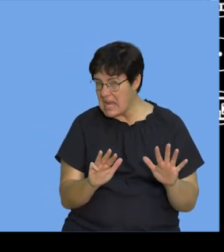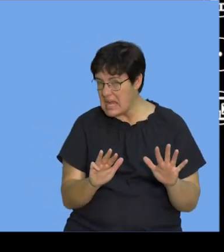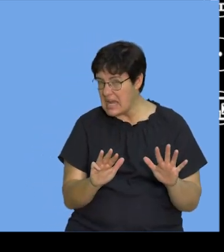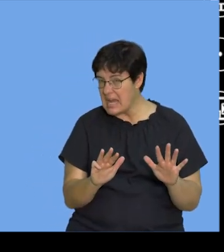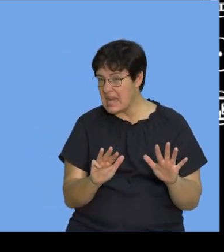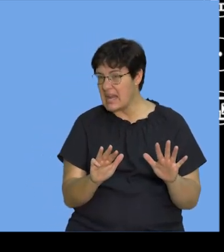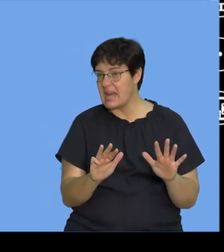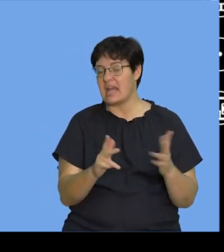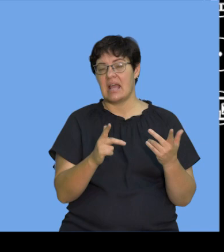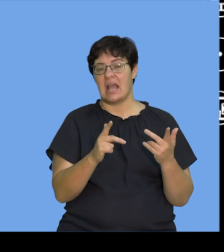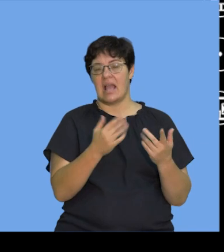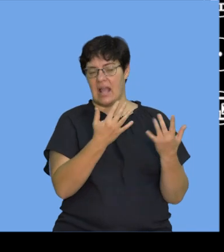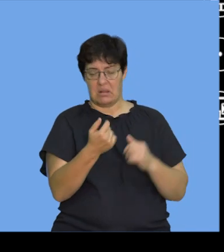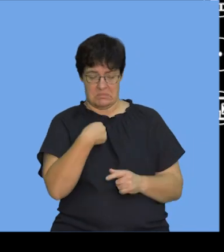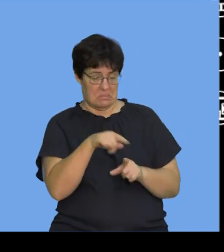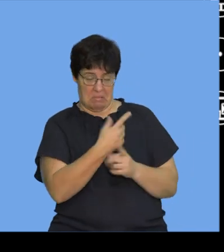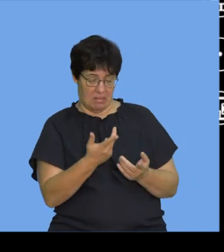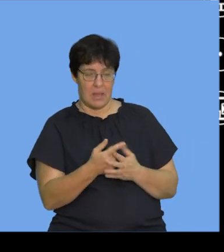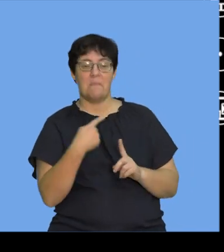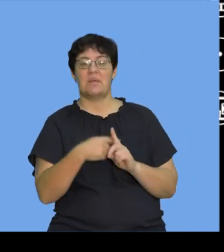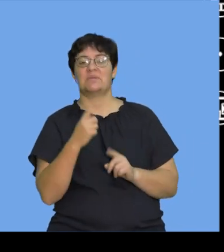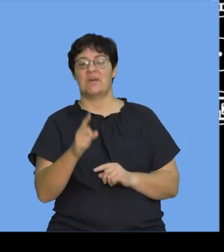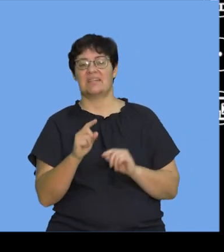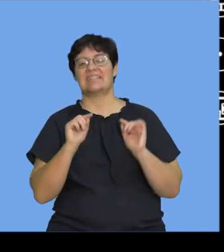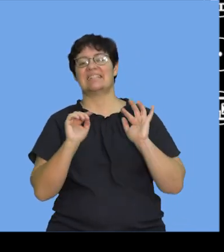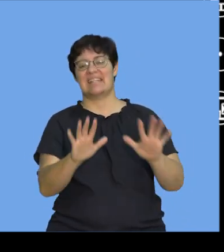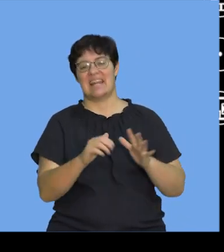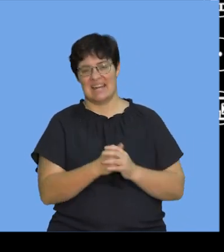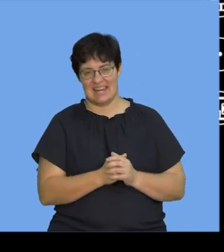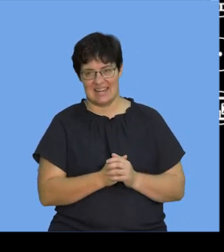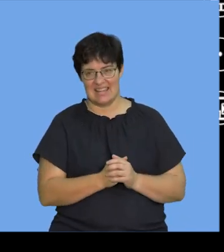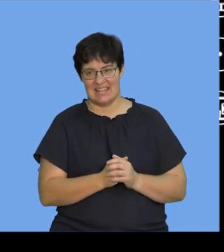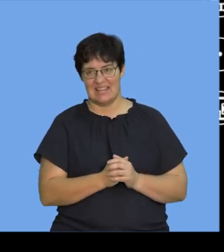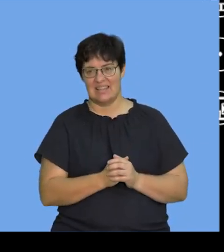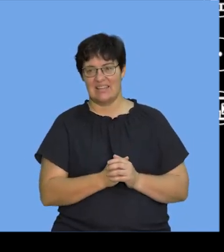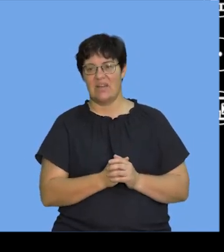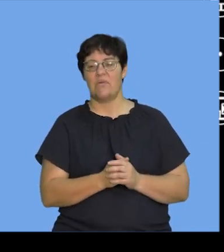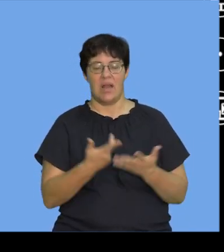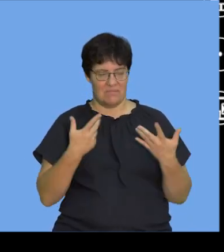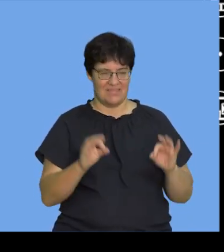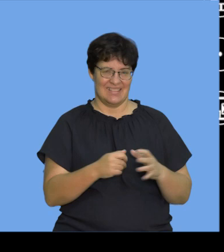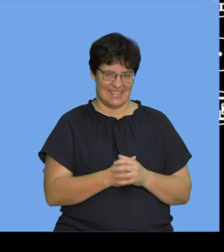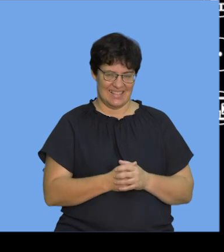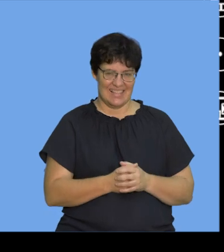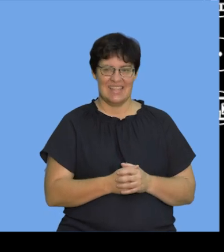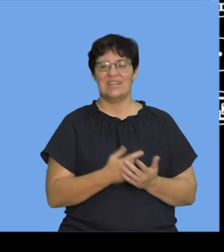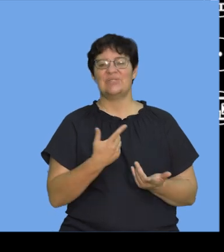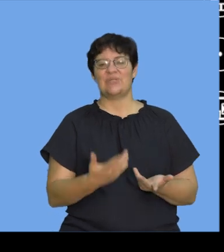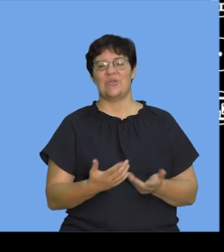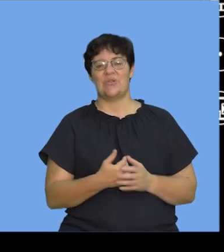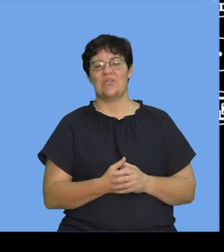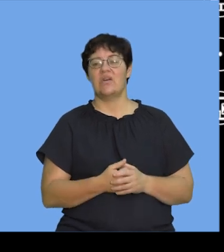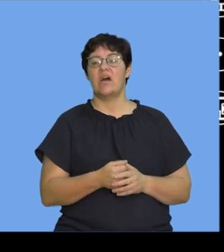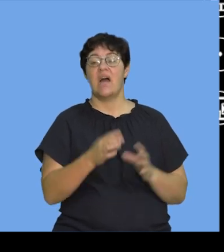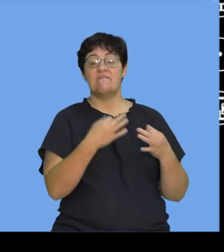that does not look like mine, plus 1, it will then give me 10 there. I'm just kidding, guys. And then from there, the value